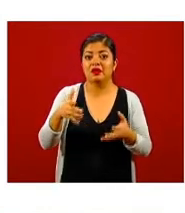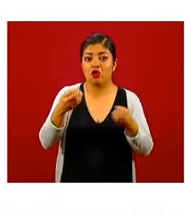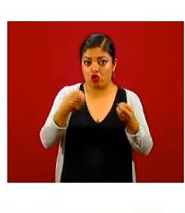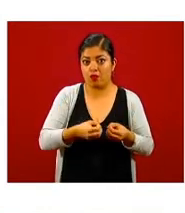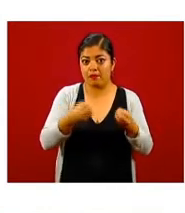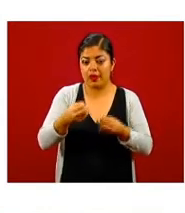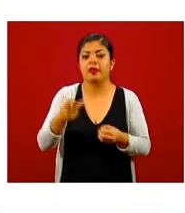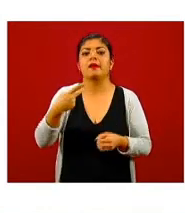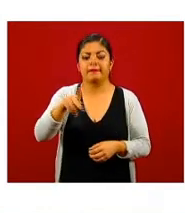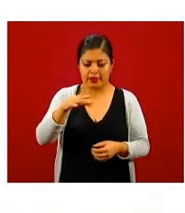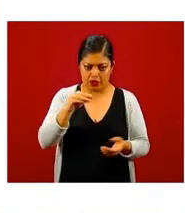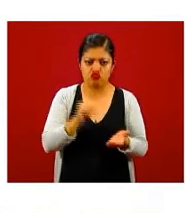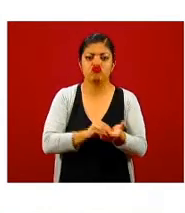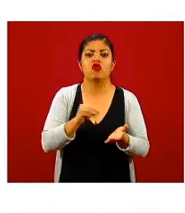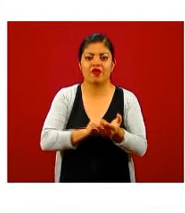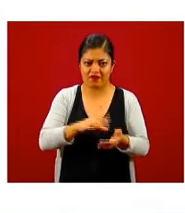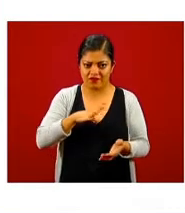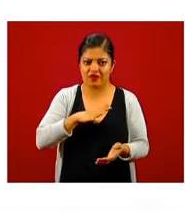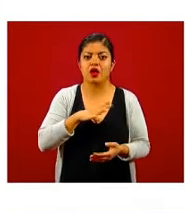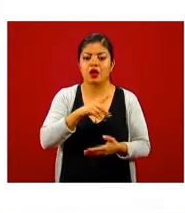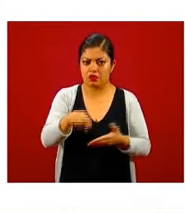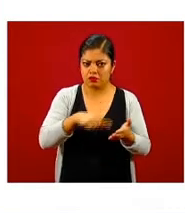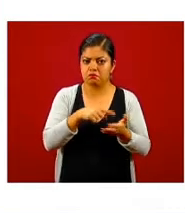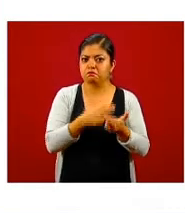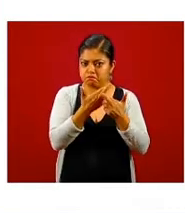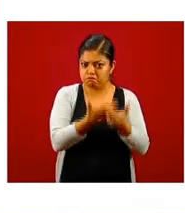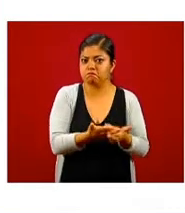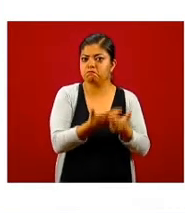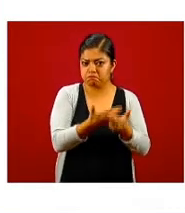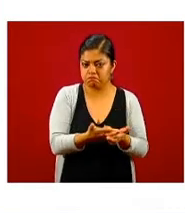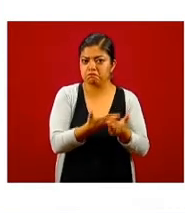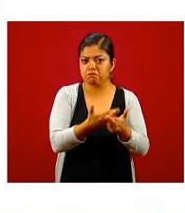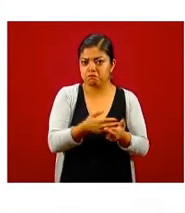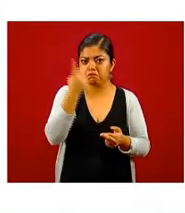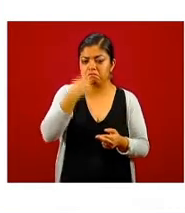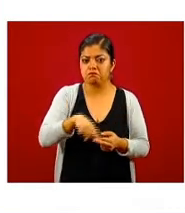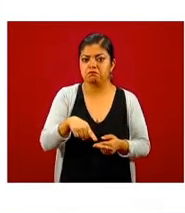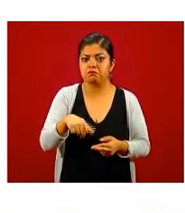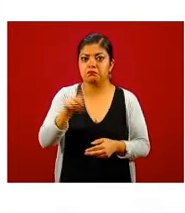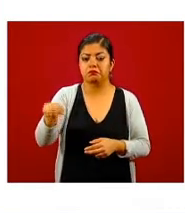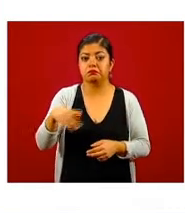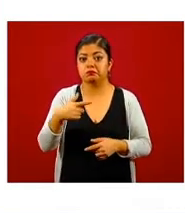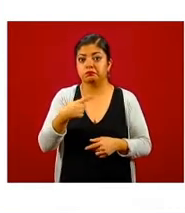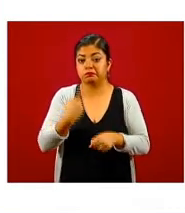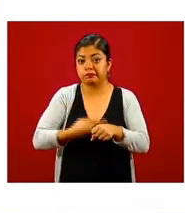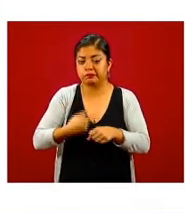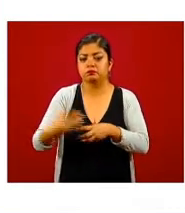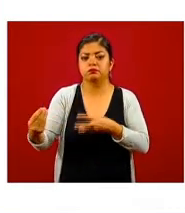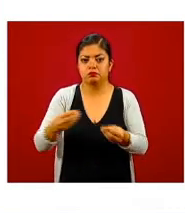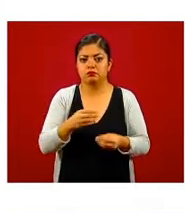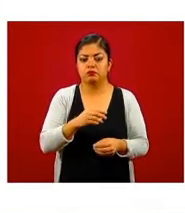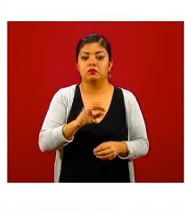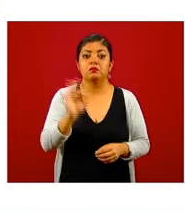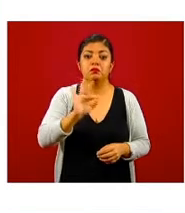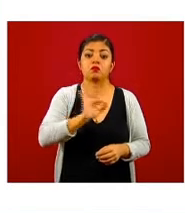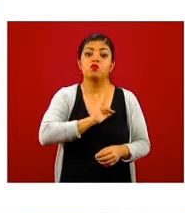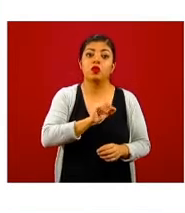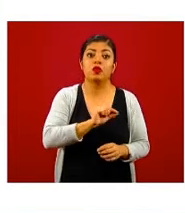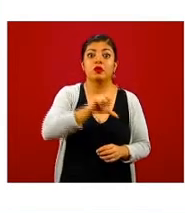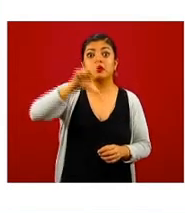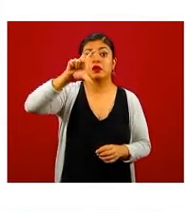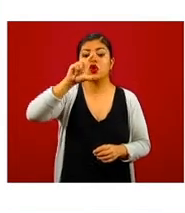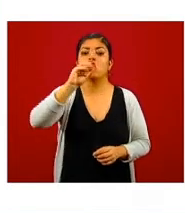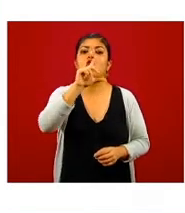beds with ventilators. Even though we have high occupancy rates at those states on the left, there still is quite a